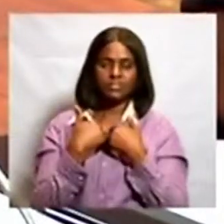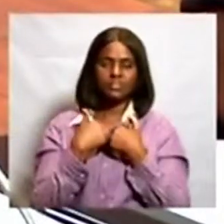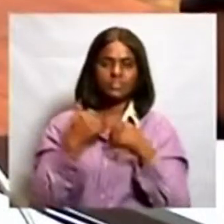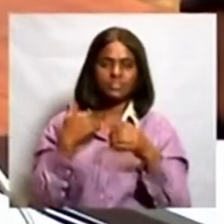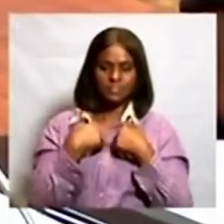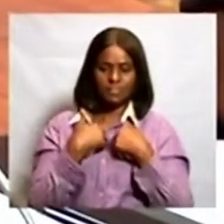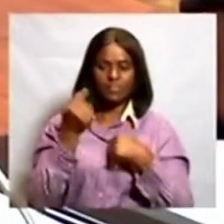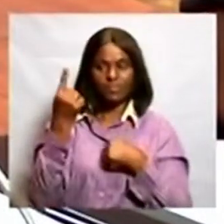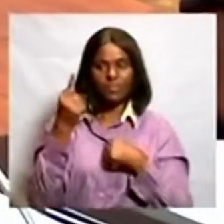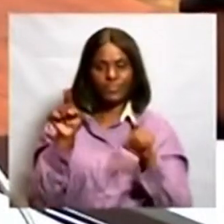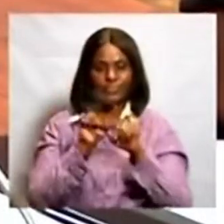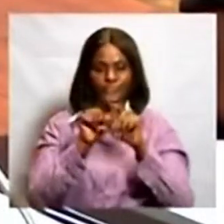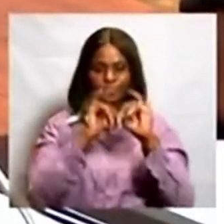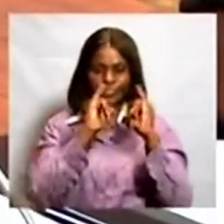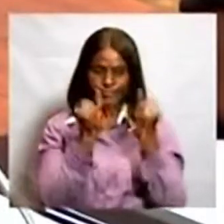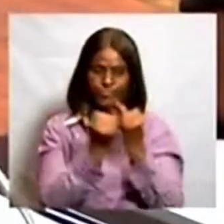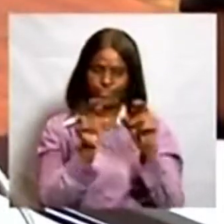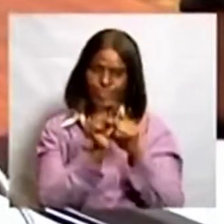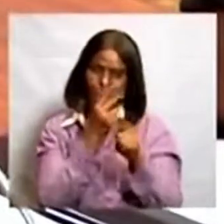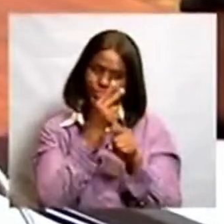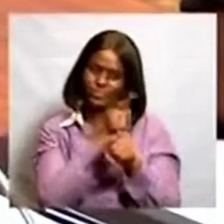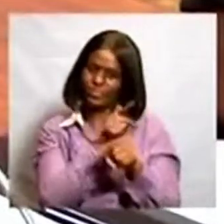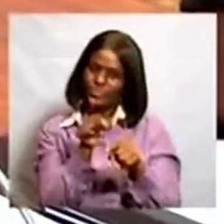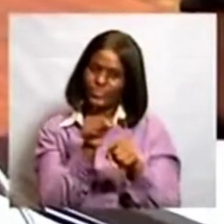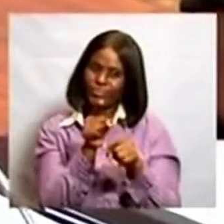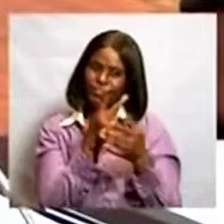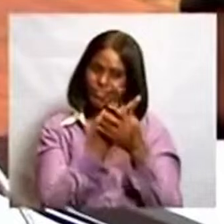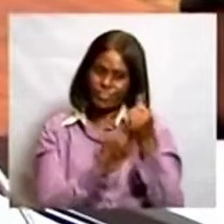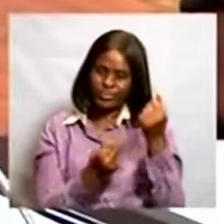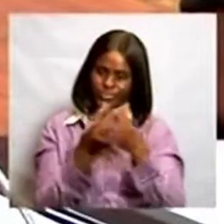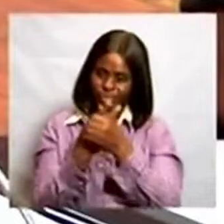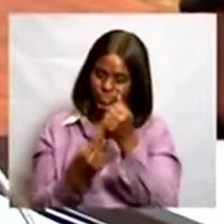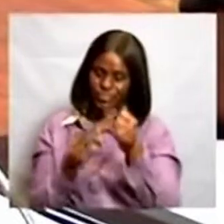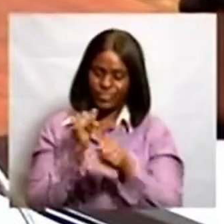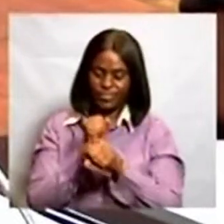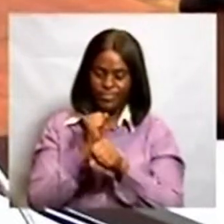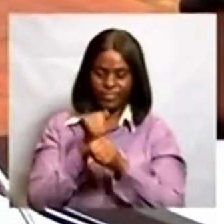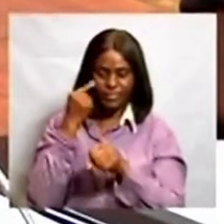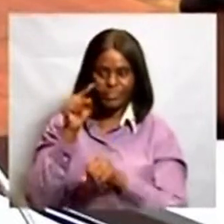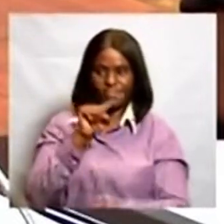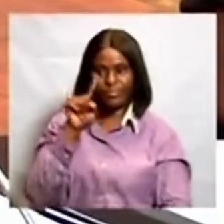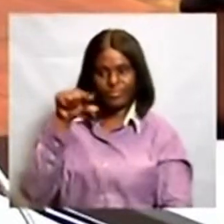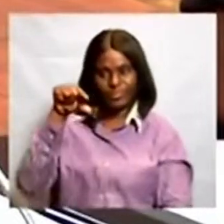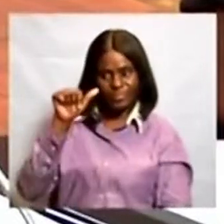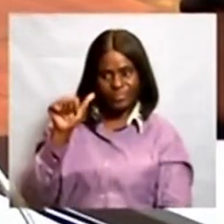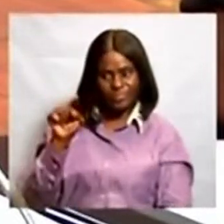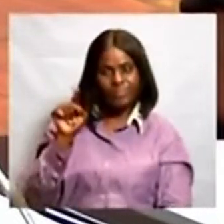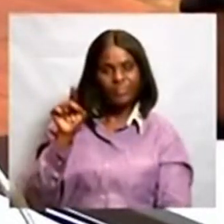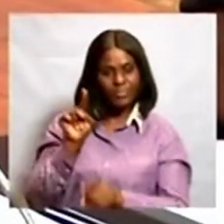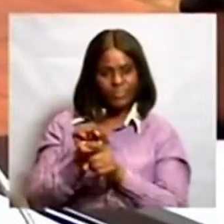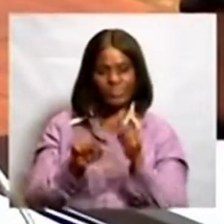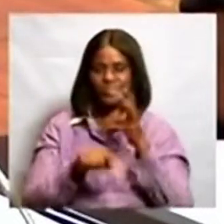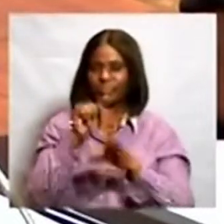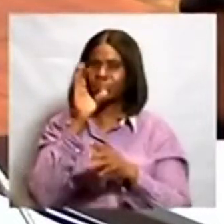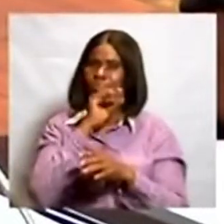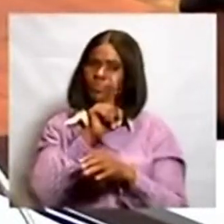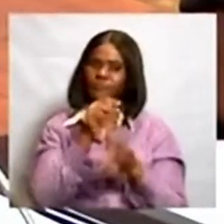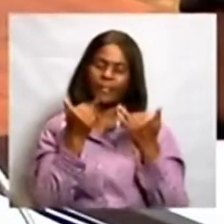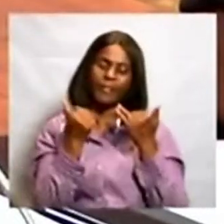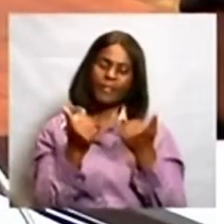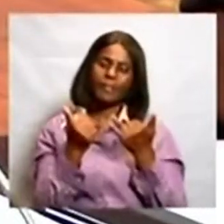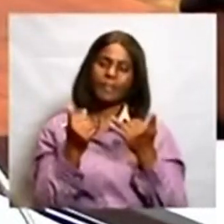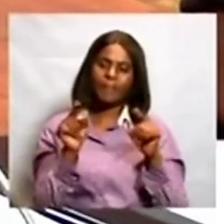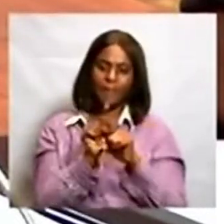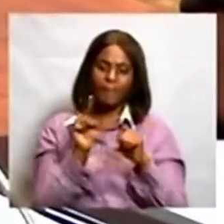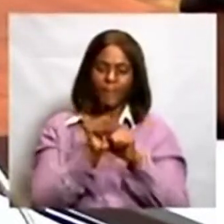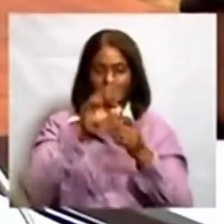one institution looking at both roles for ZACWA and HEA, you find that now they are coming